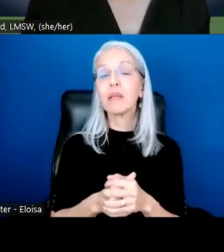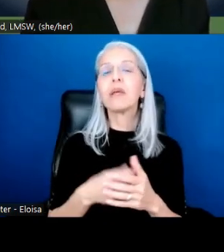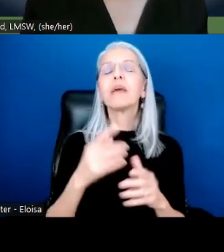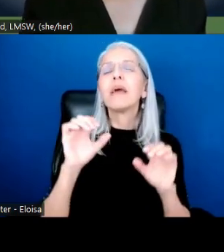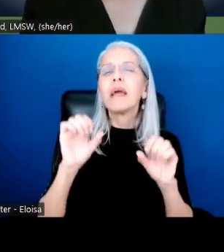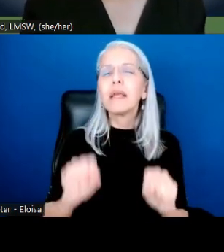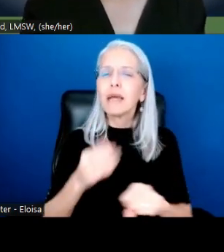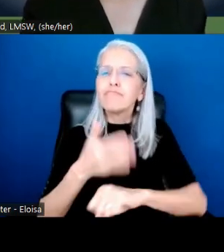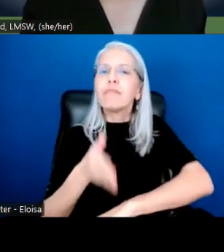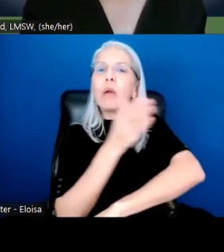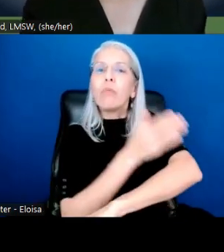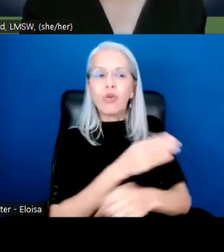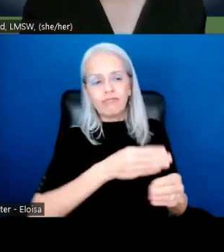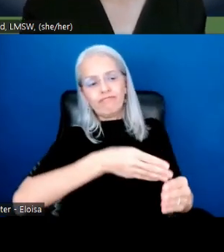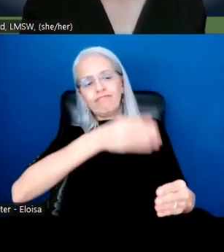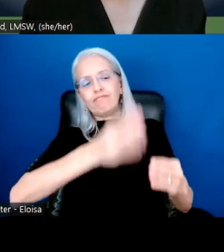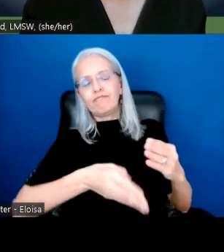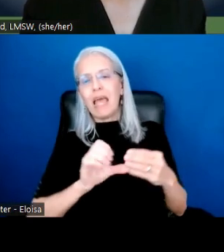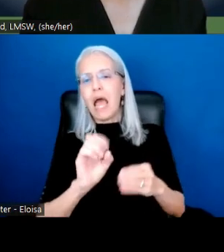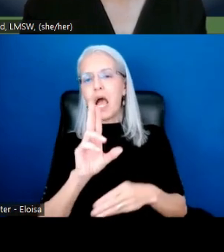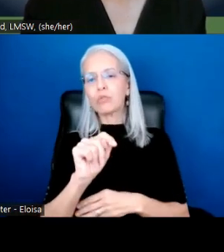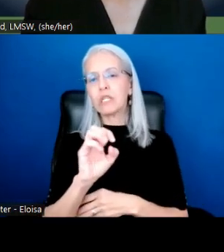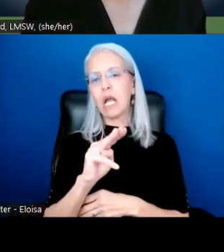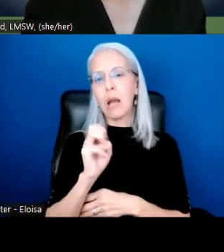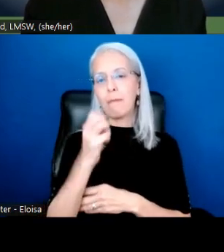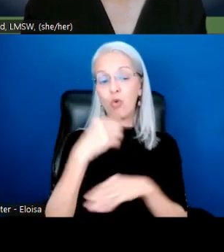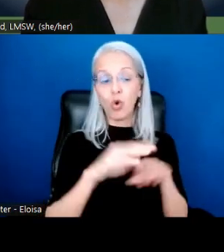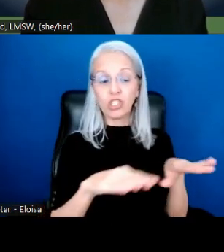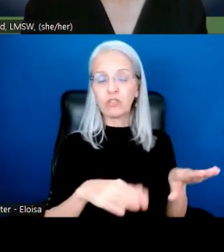really improve the outcomes of children whose lives have been